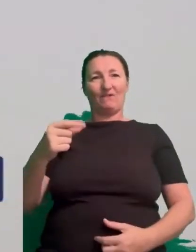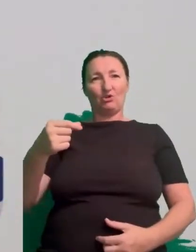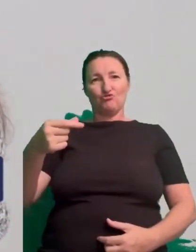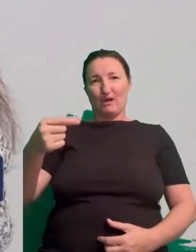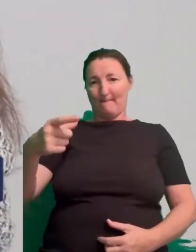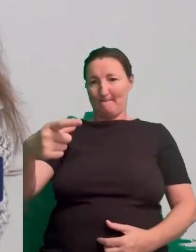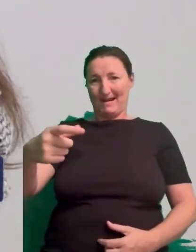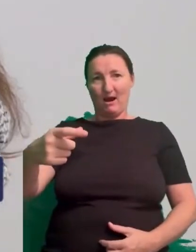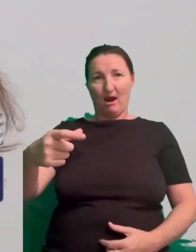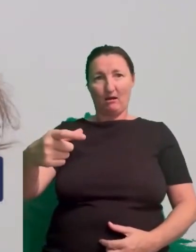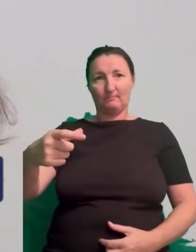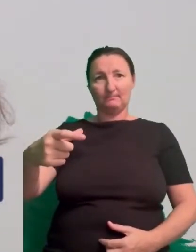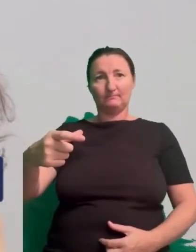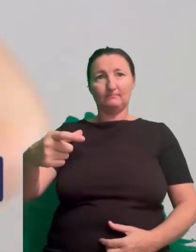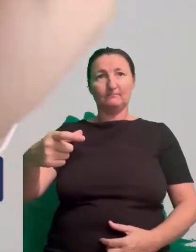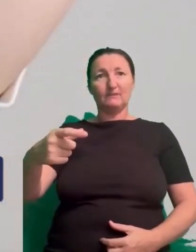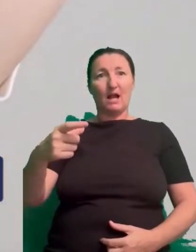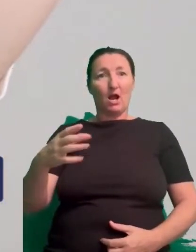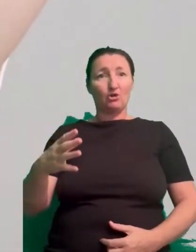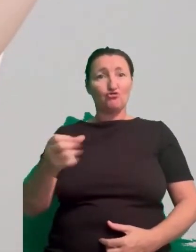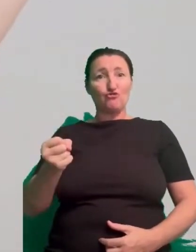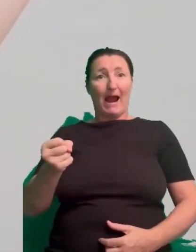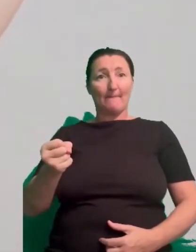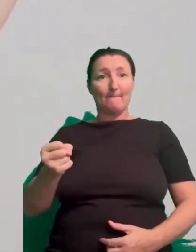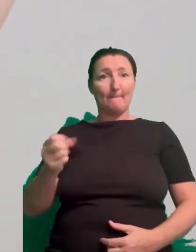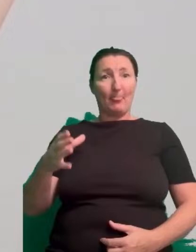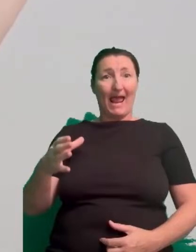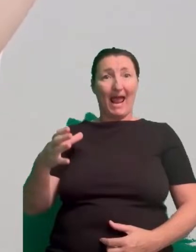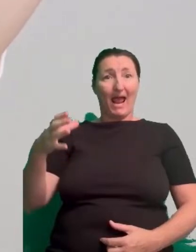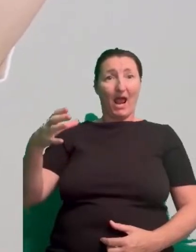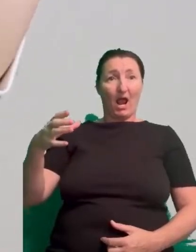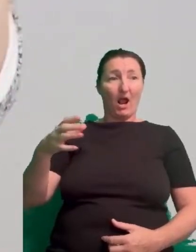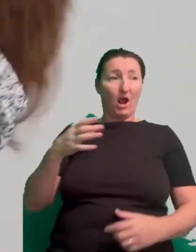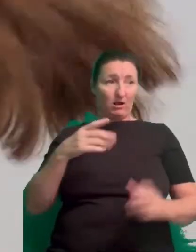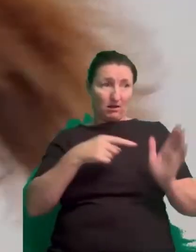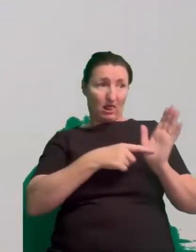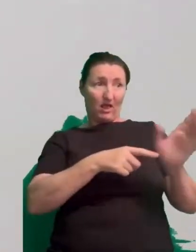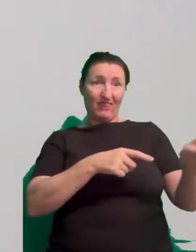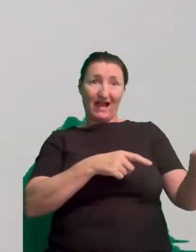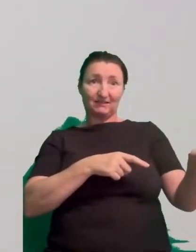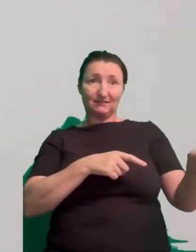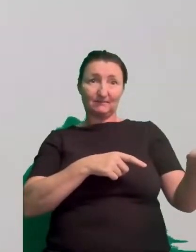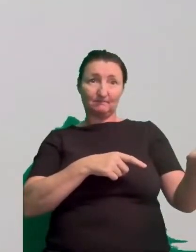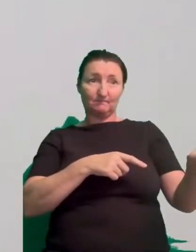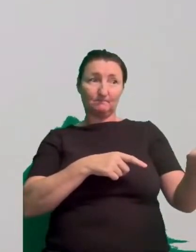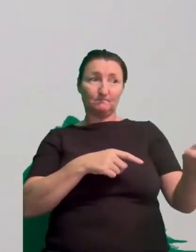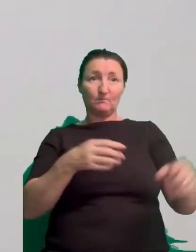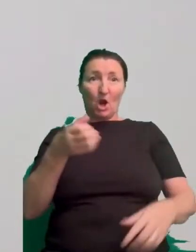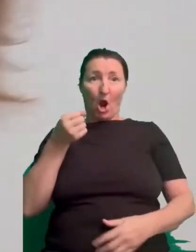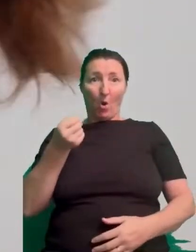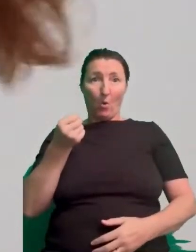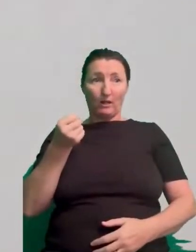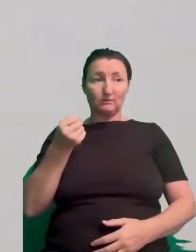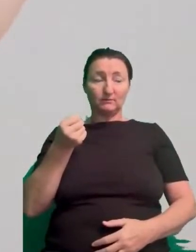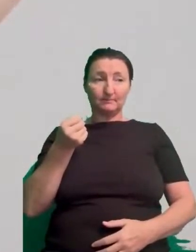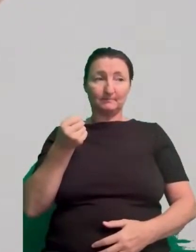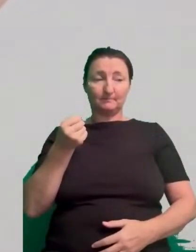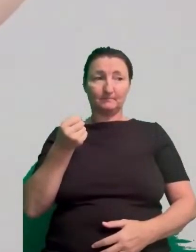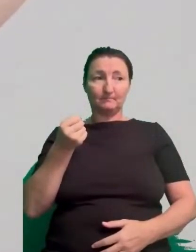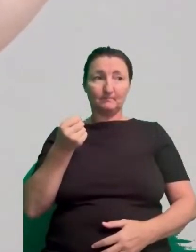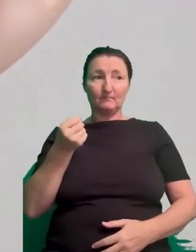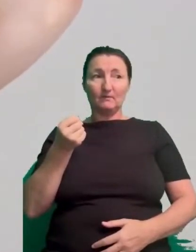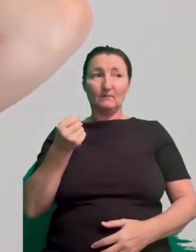and index finger, I'm going to take all my hair in my hand and I'm going to hold it like this. And